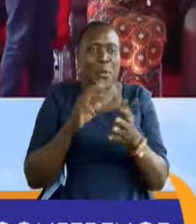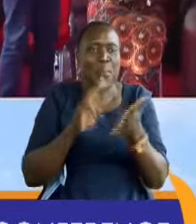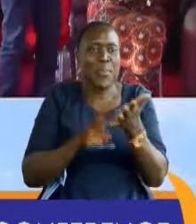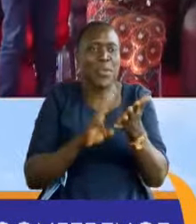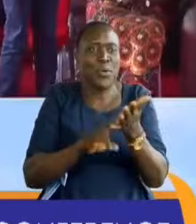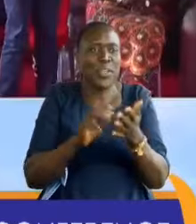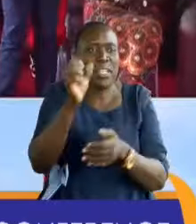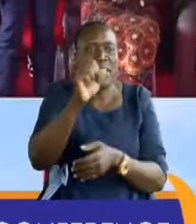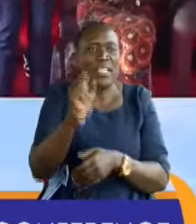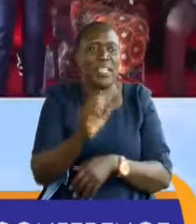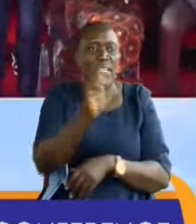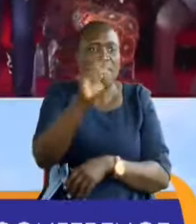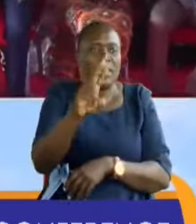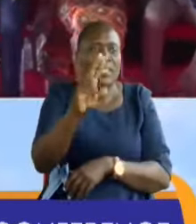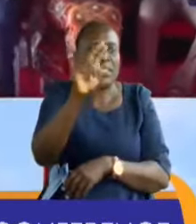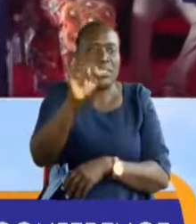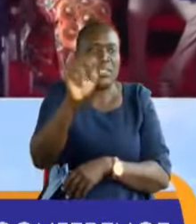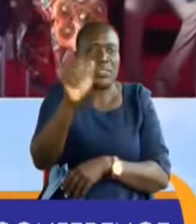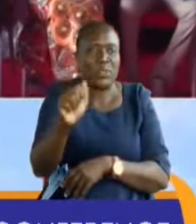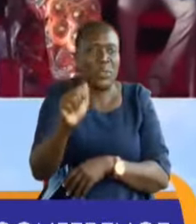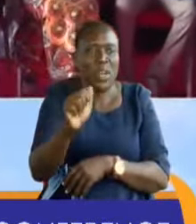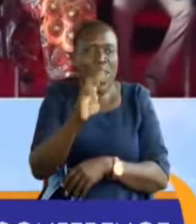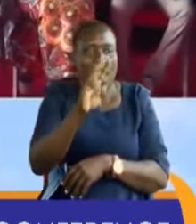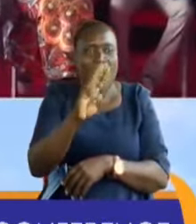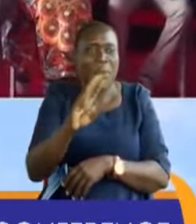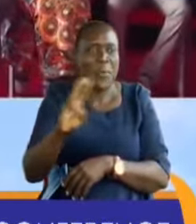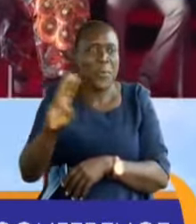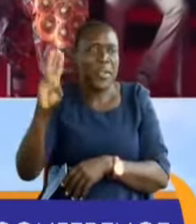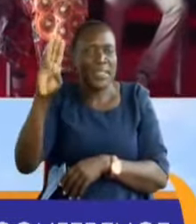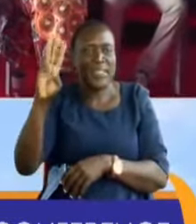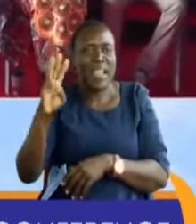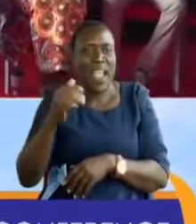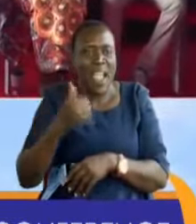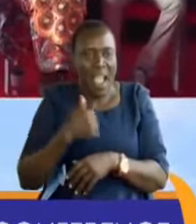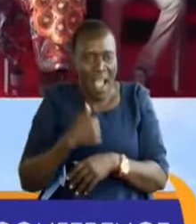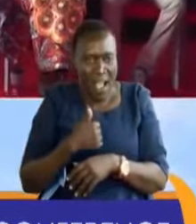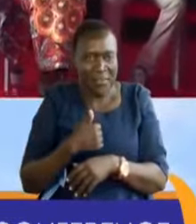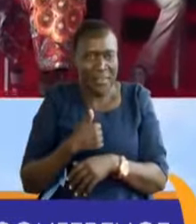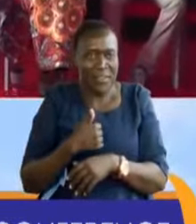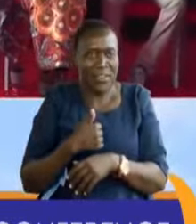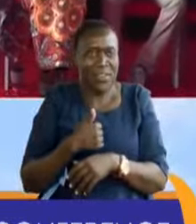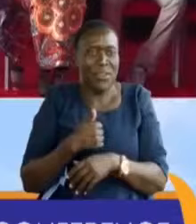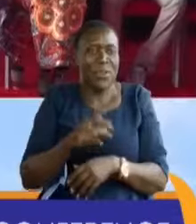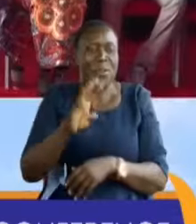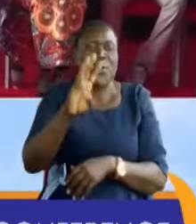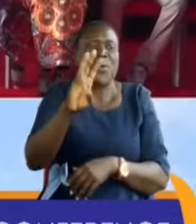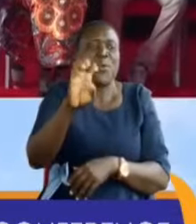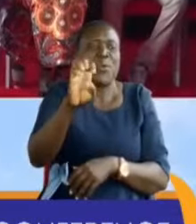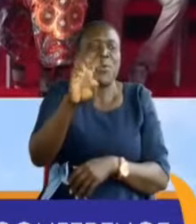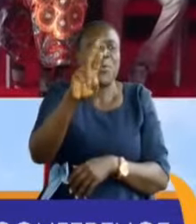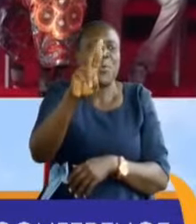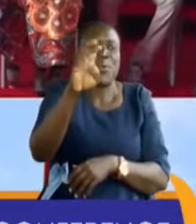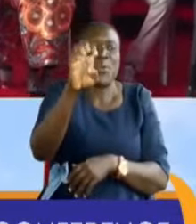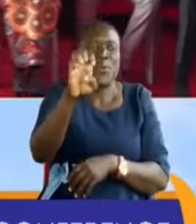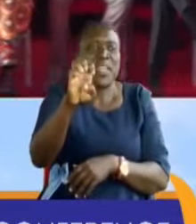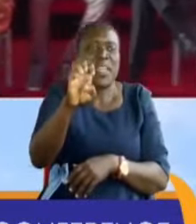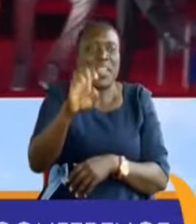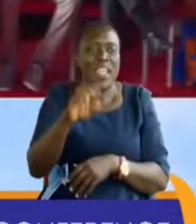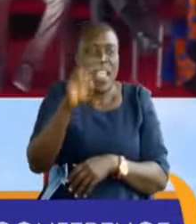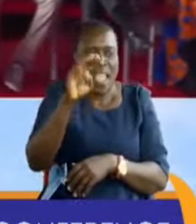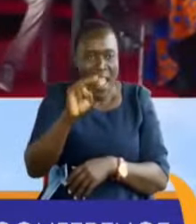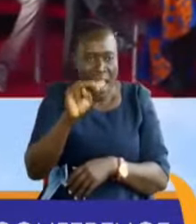Welcome to Homa Bay County. The Honorable Were Ongondo, the MP for Kasepol.